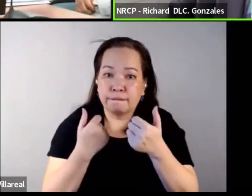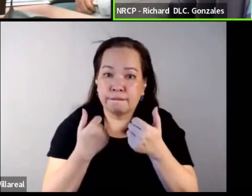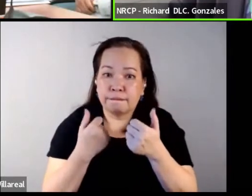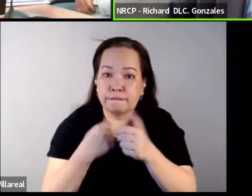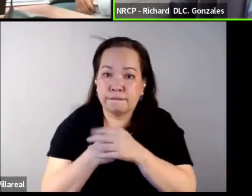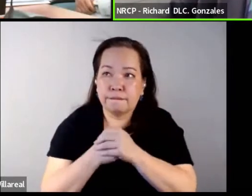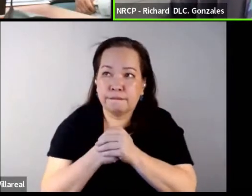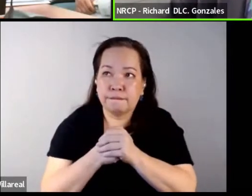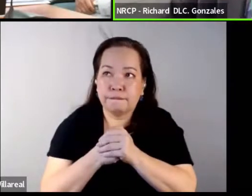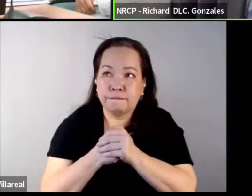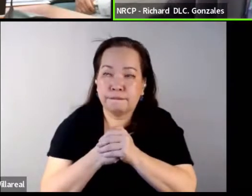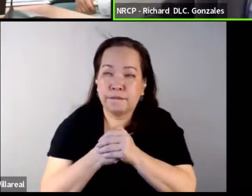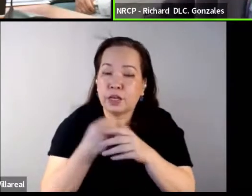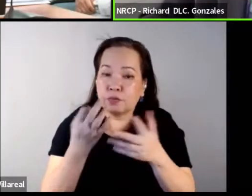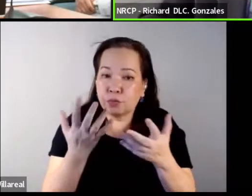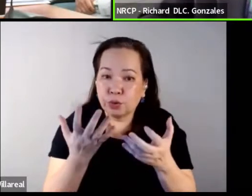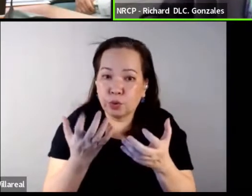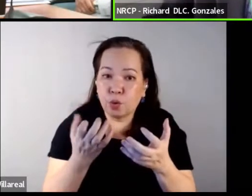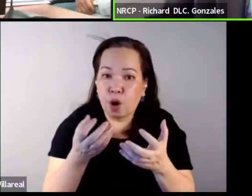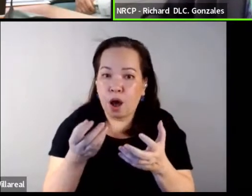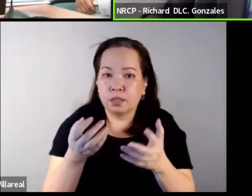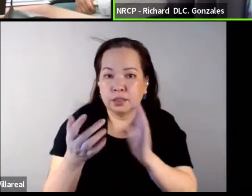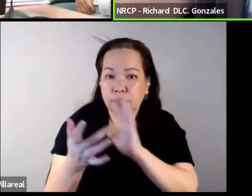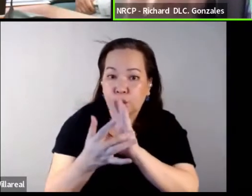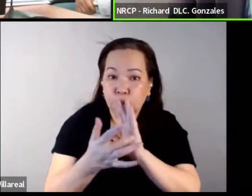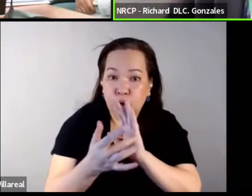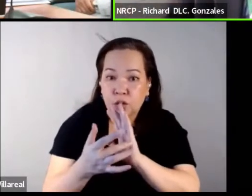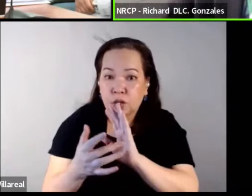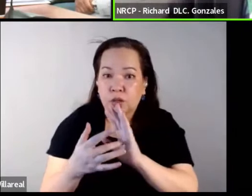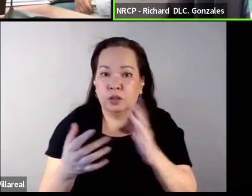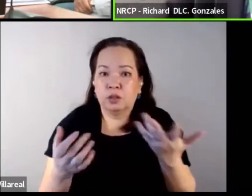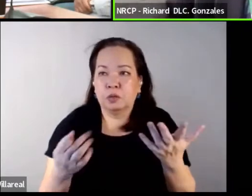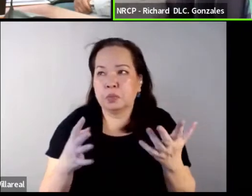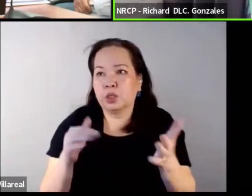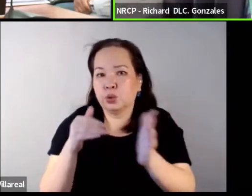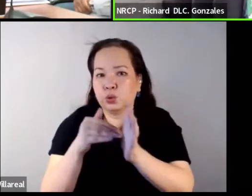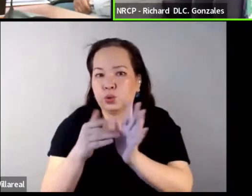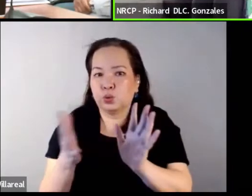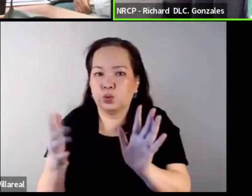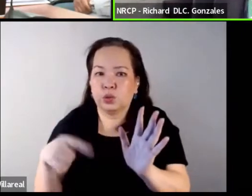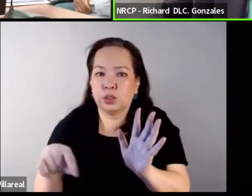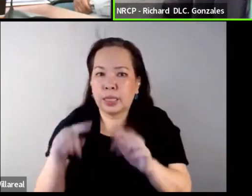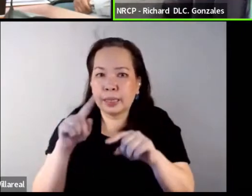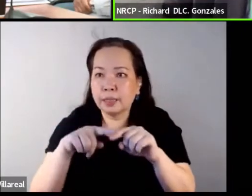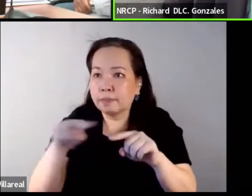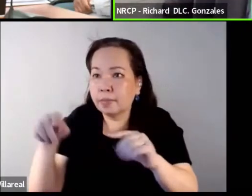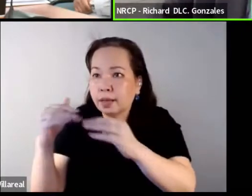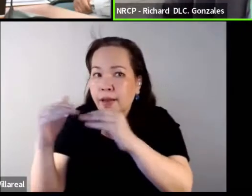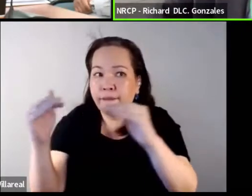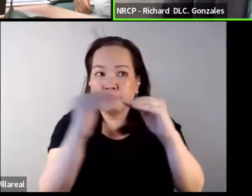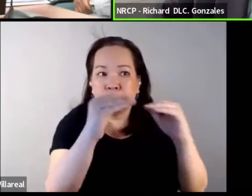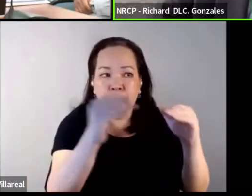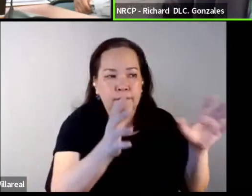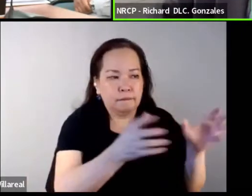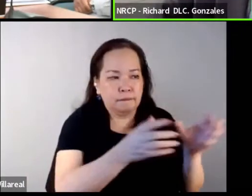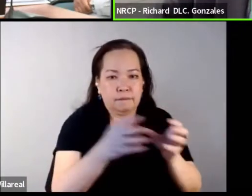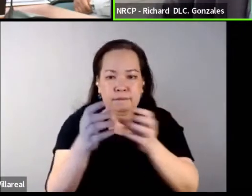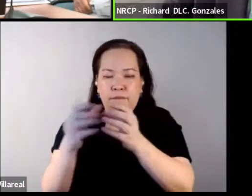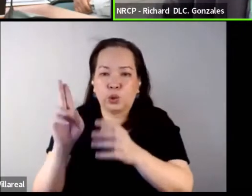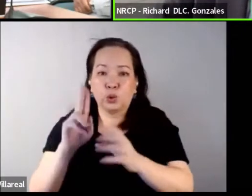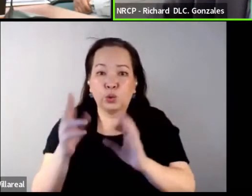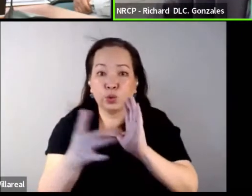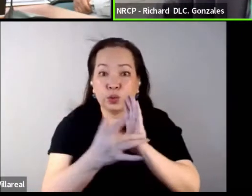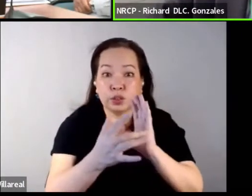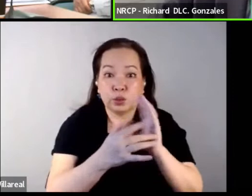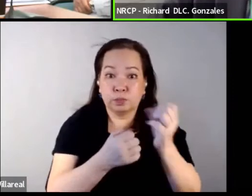resource intensive, which includes regrouping students based on learning levels and having technology